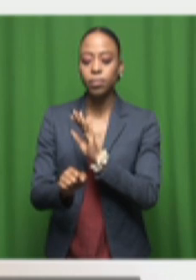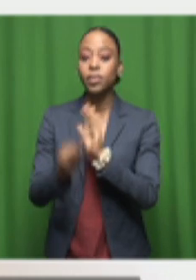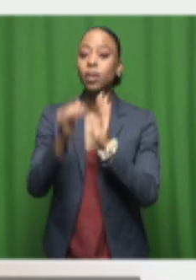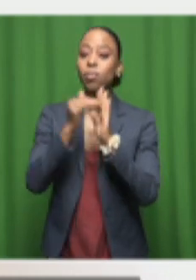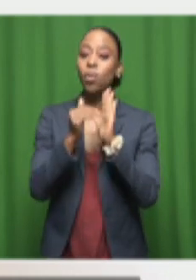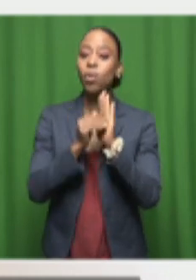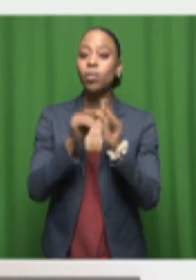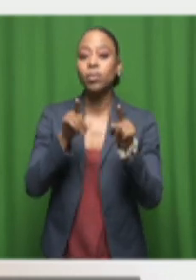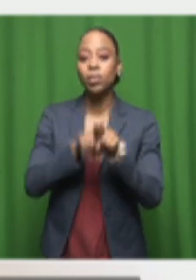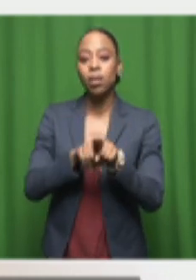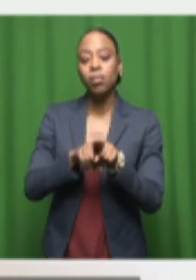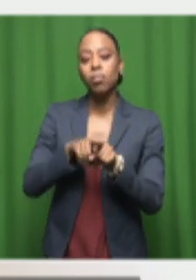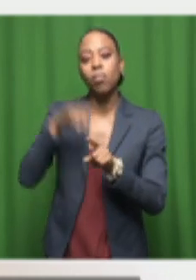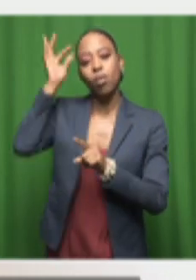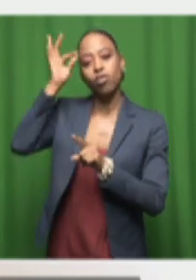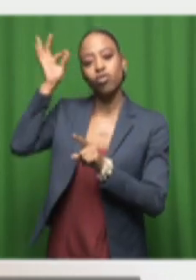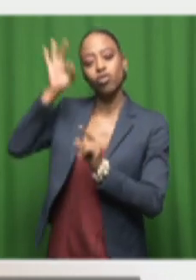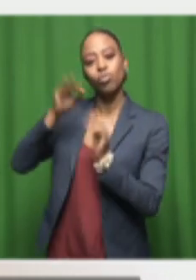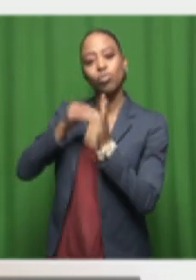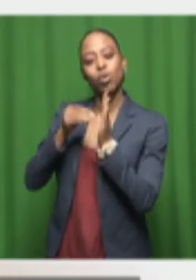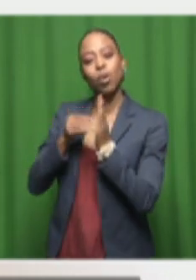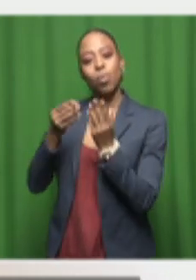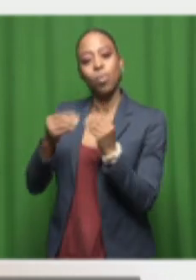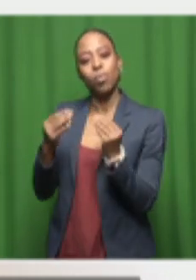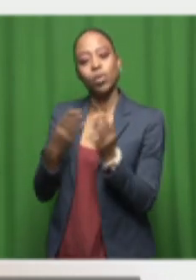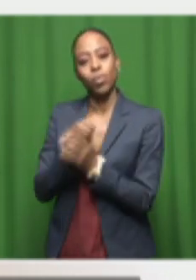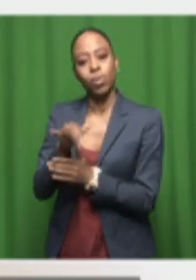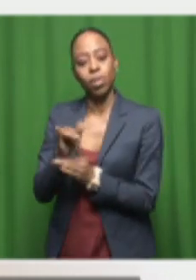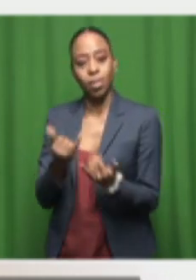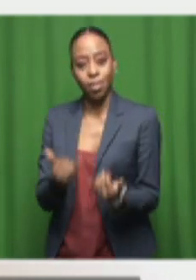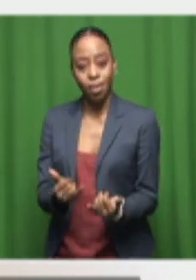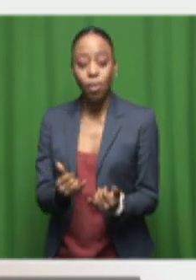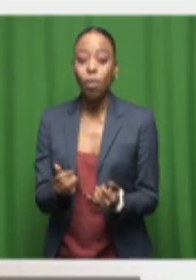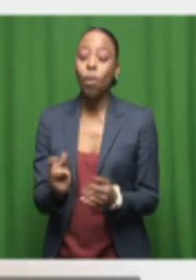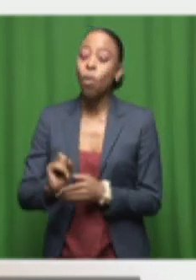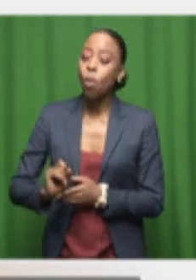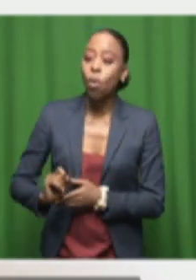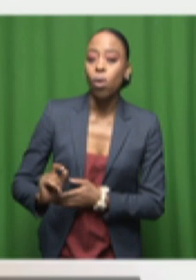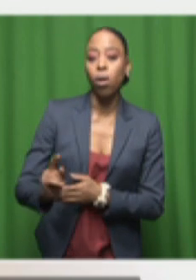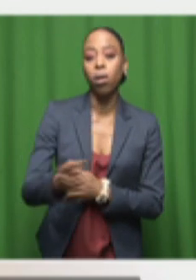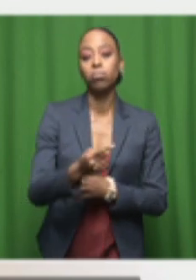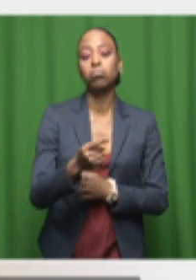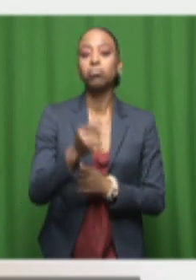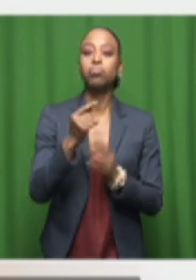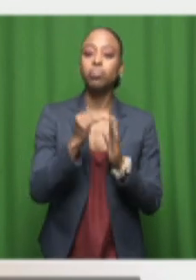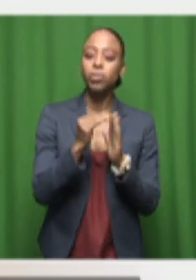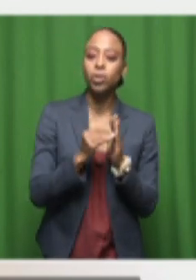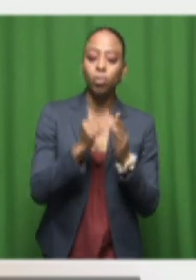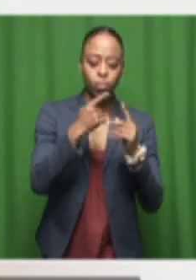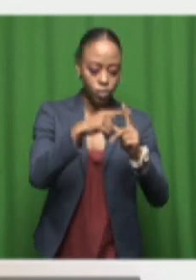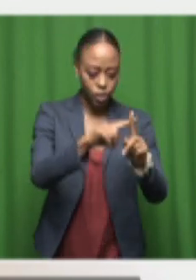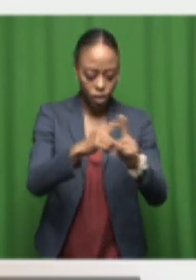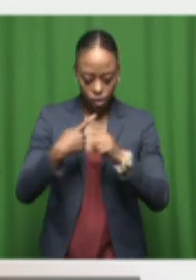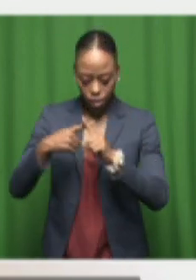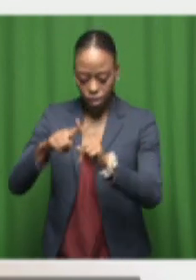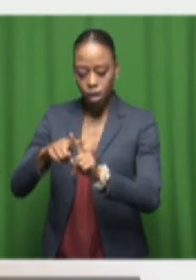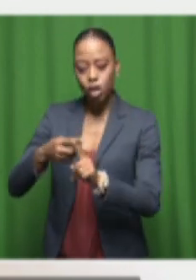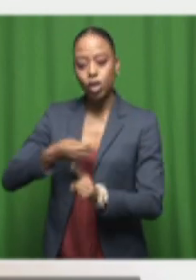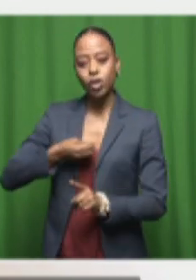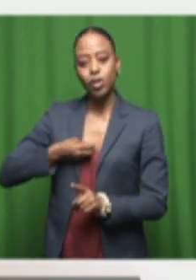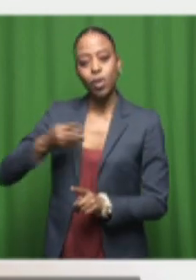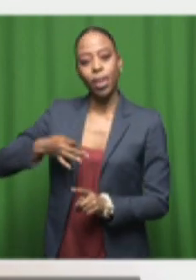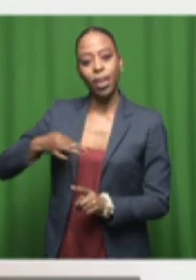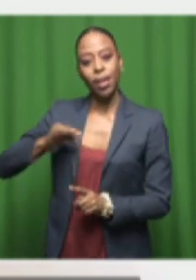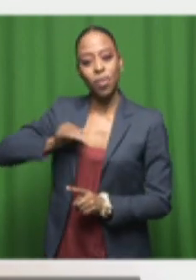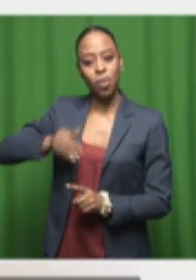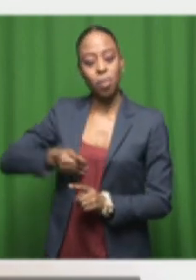programs like the DREAMS program, we had all these programs that have targeted adolescent girls and young